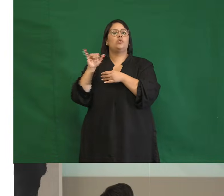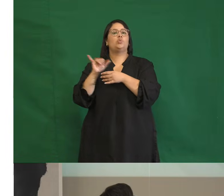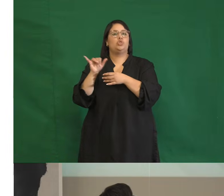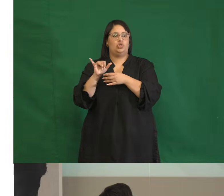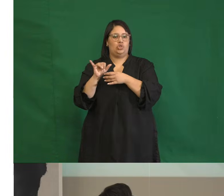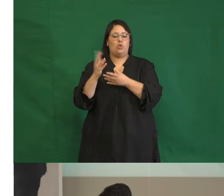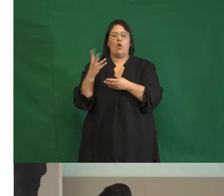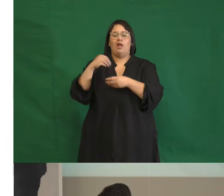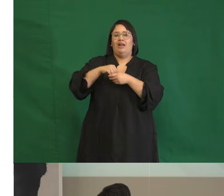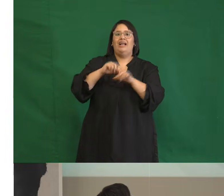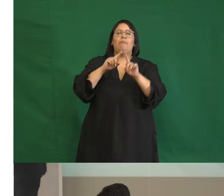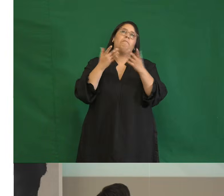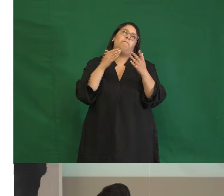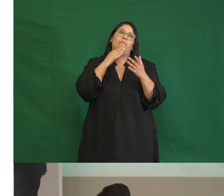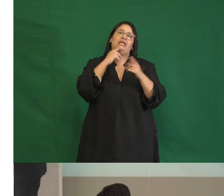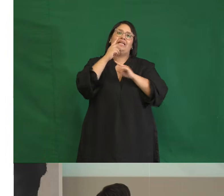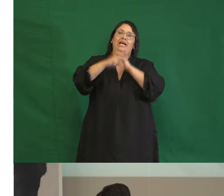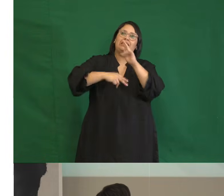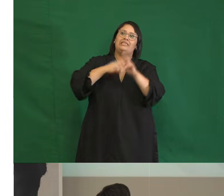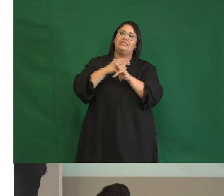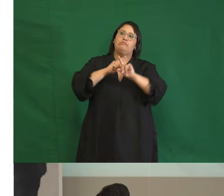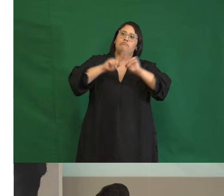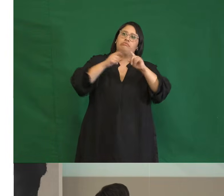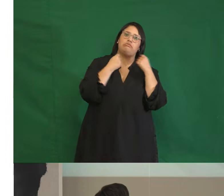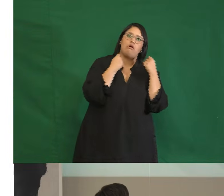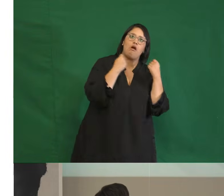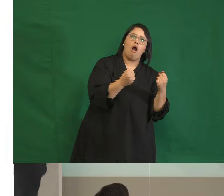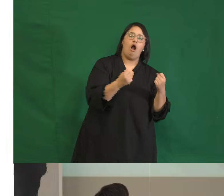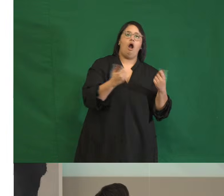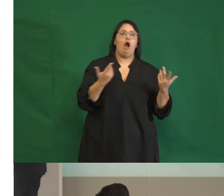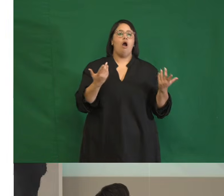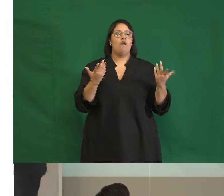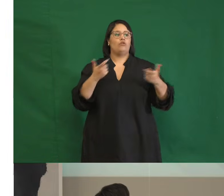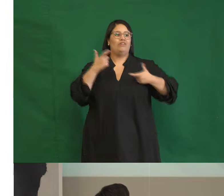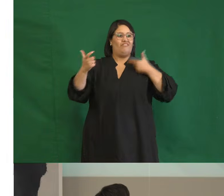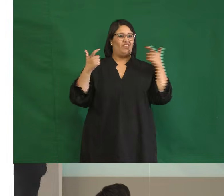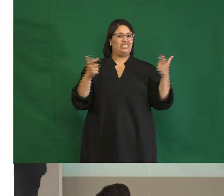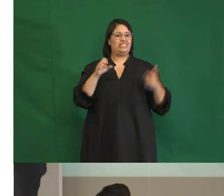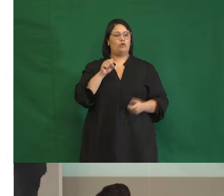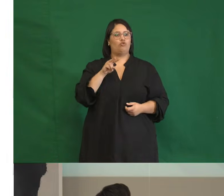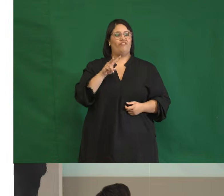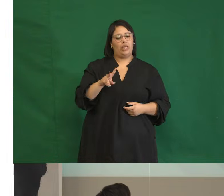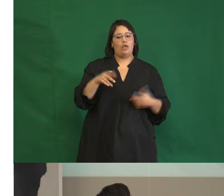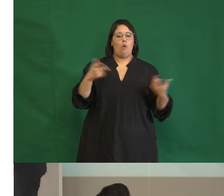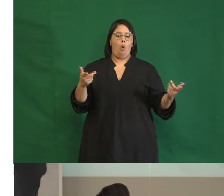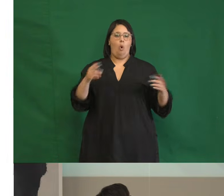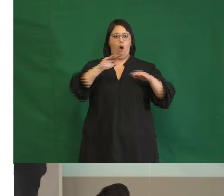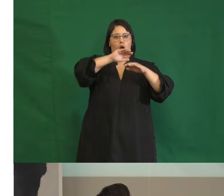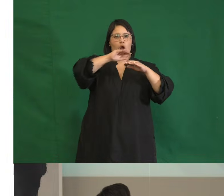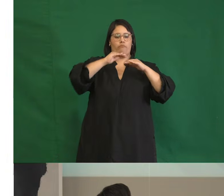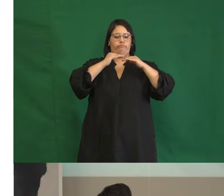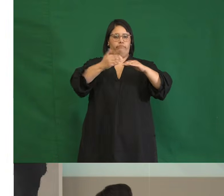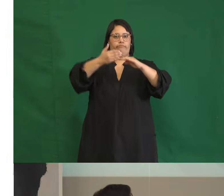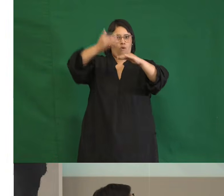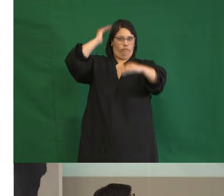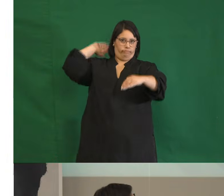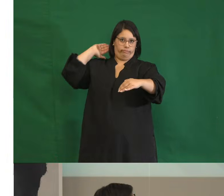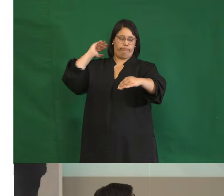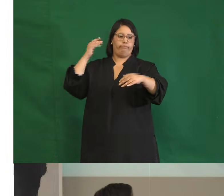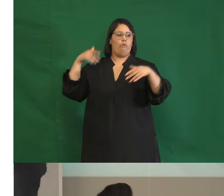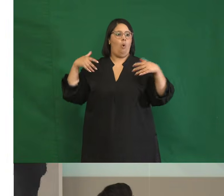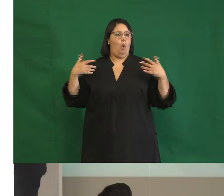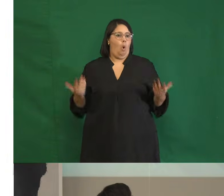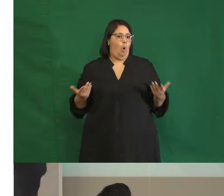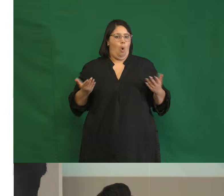include different kinds of auto vehicles like an SUV, a convertible,